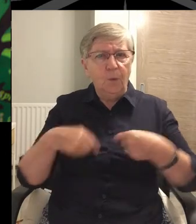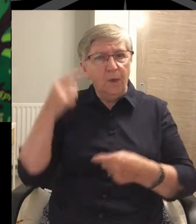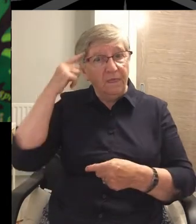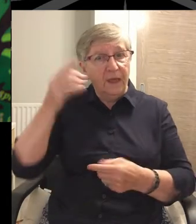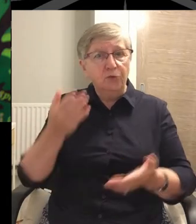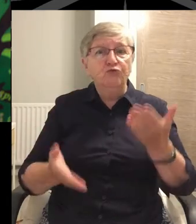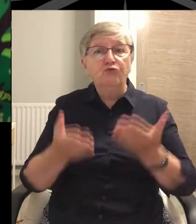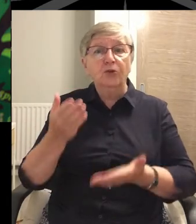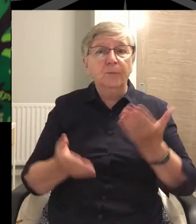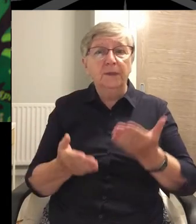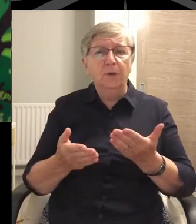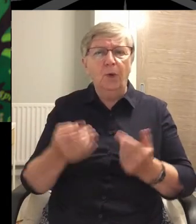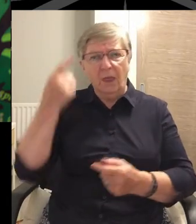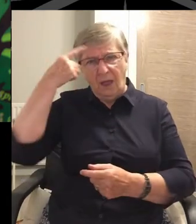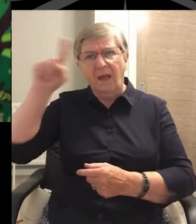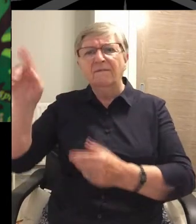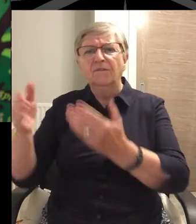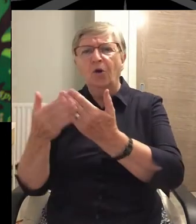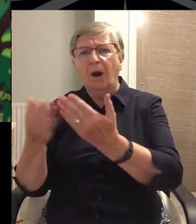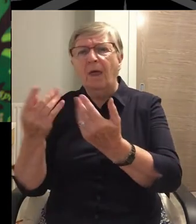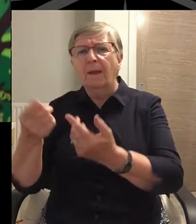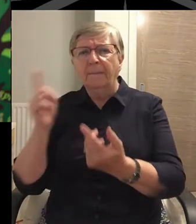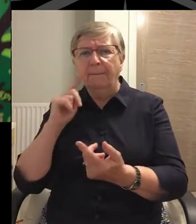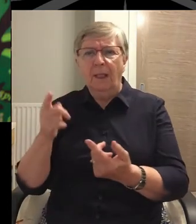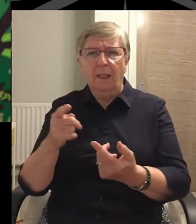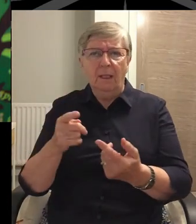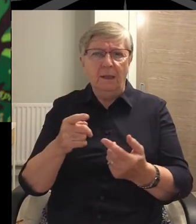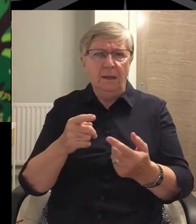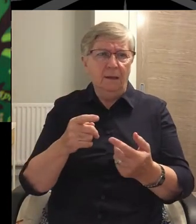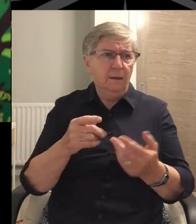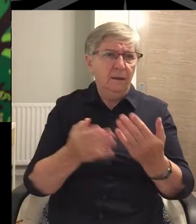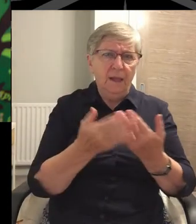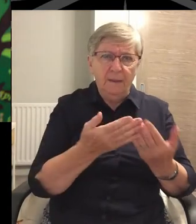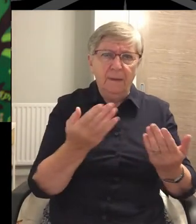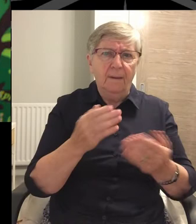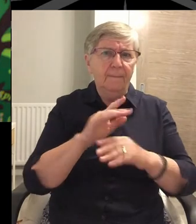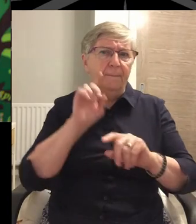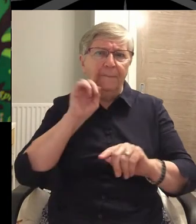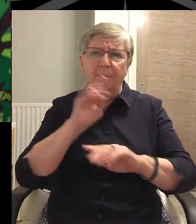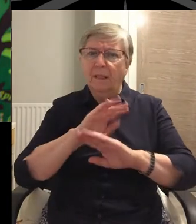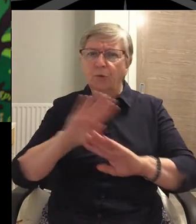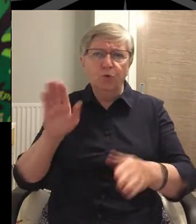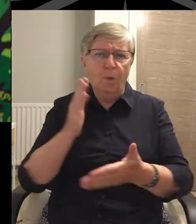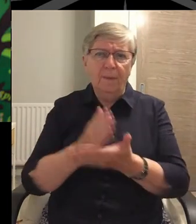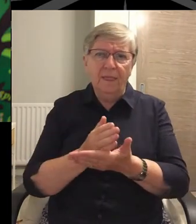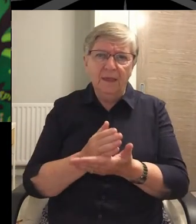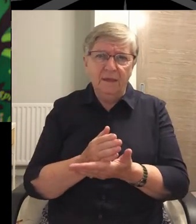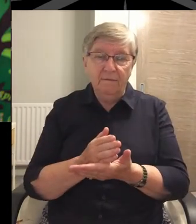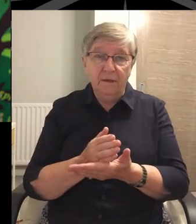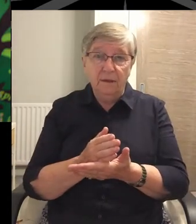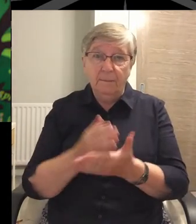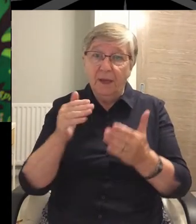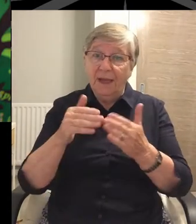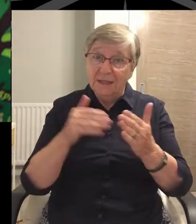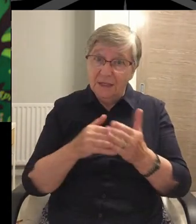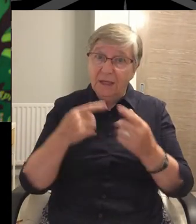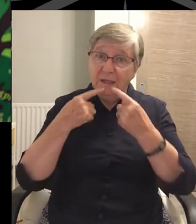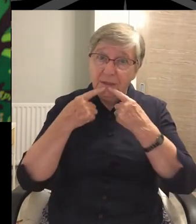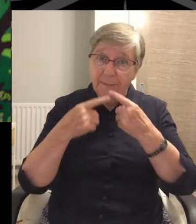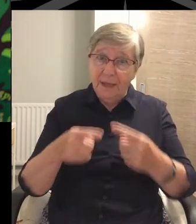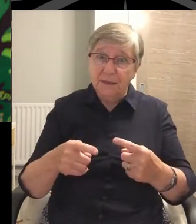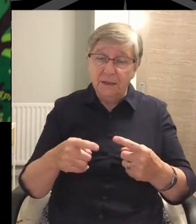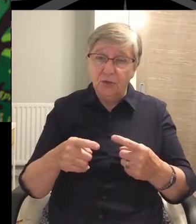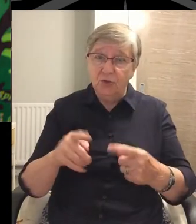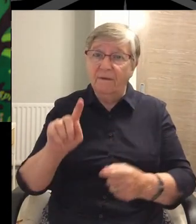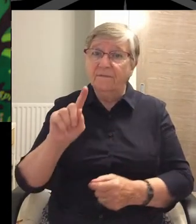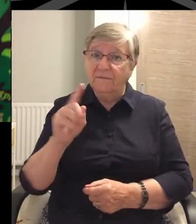We might think of judgment as something that falls on other people, on criminals, on atheists and the like. But